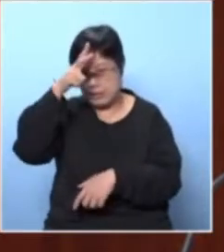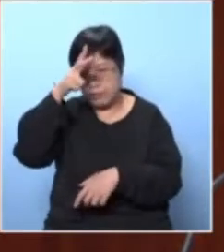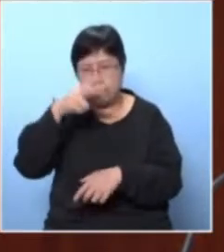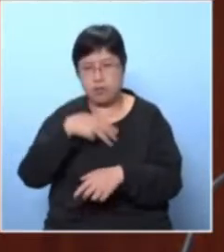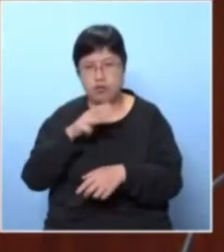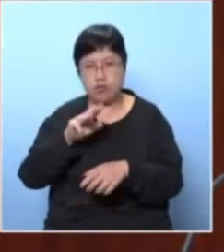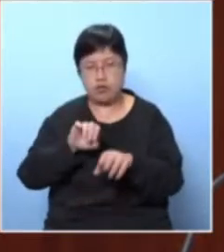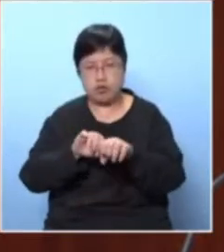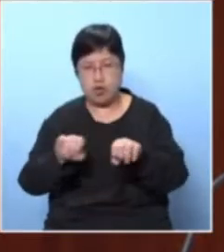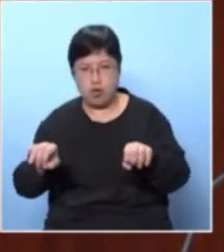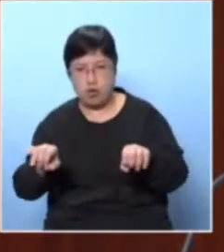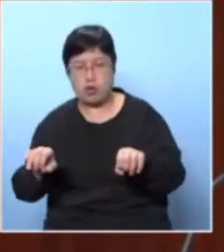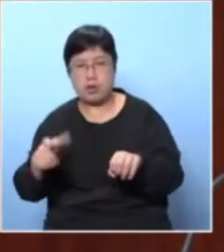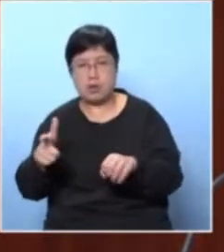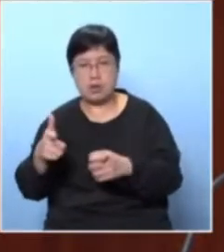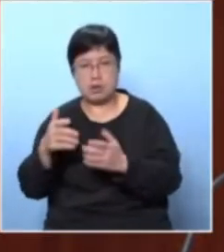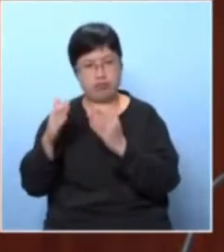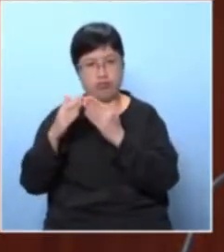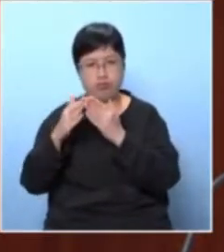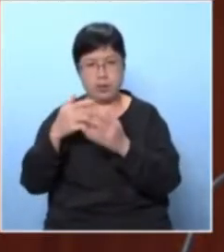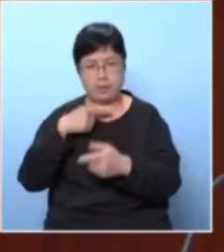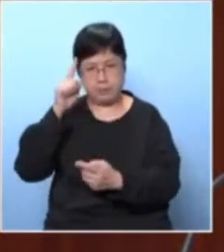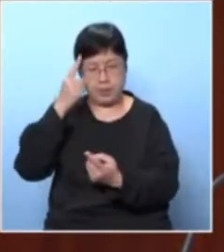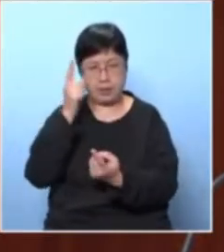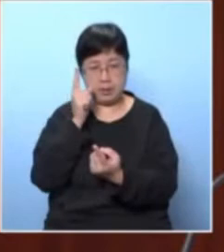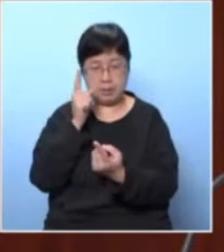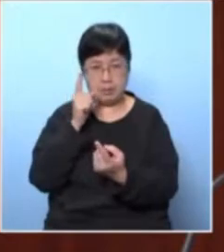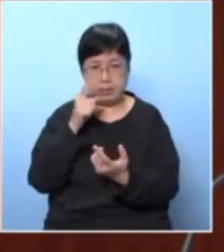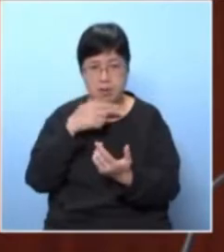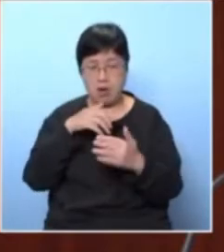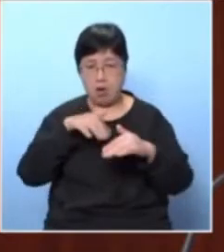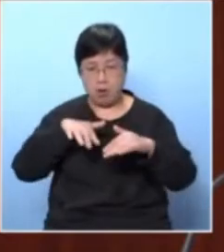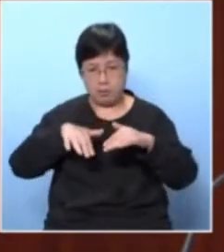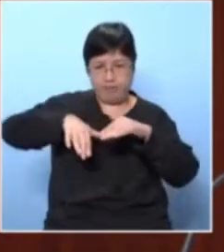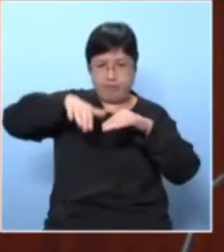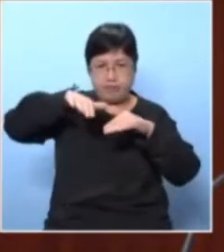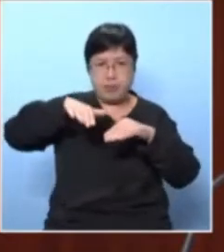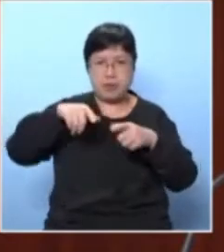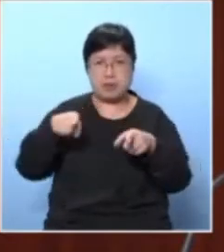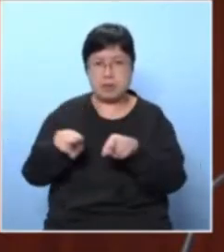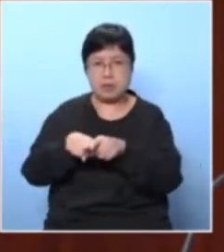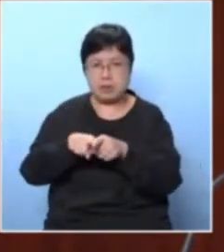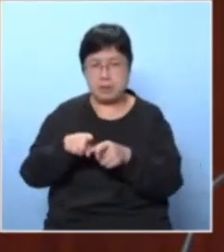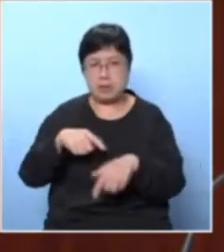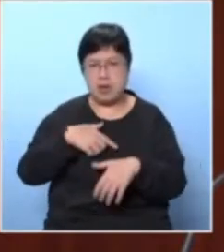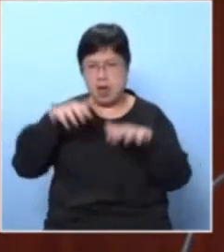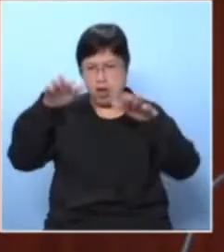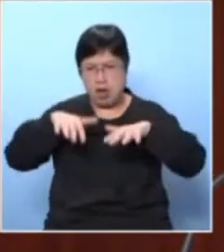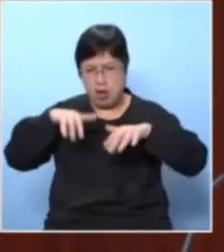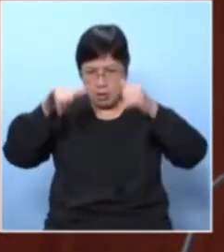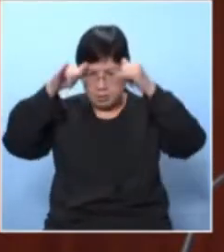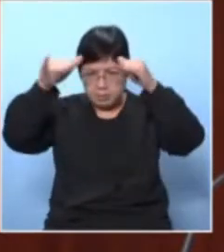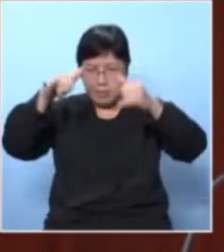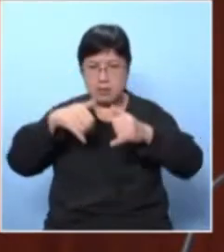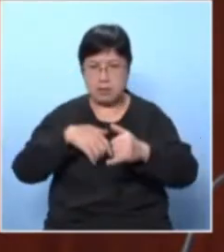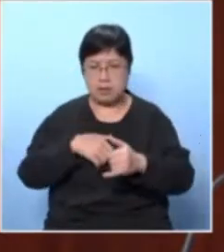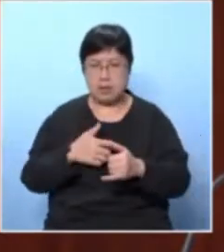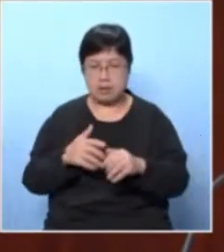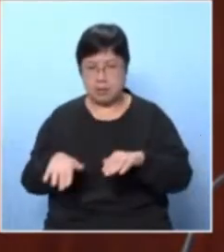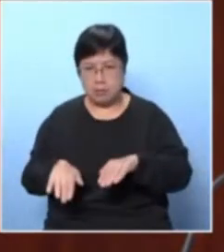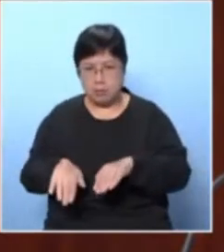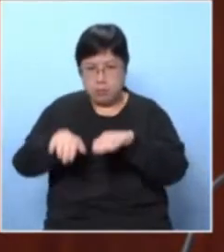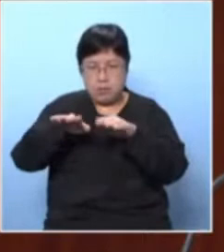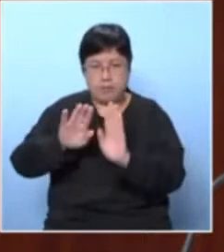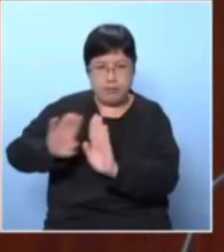The Drainage Services Department will complete its strategic planning study on flood management against sea level rise and